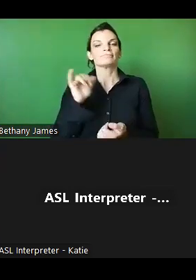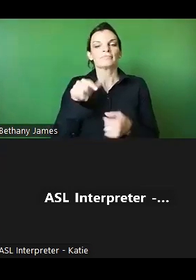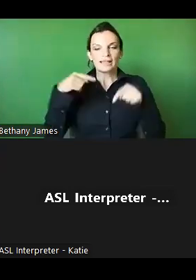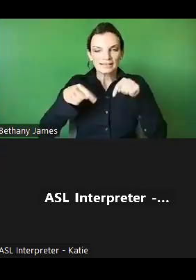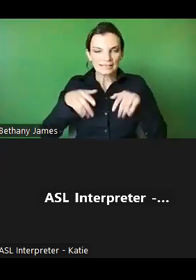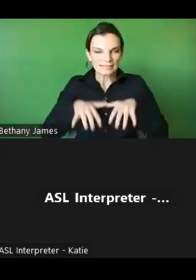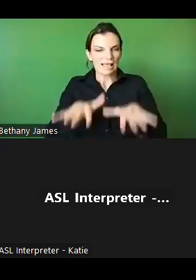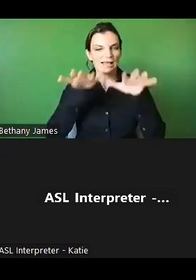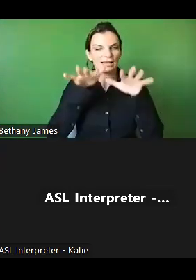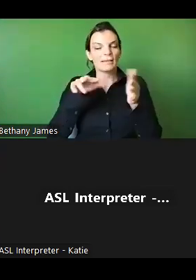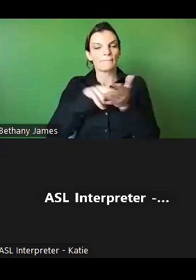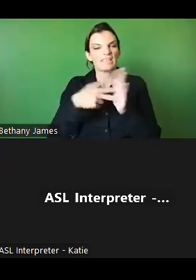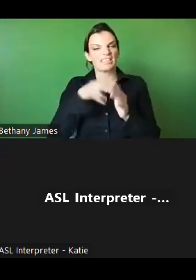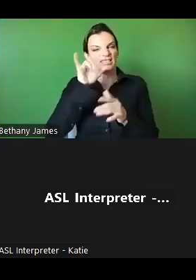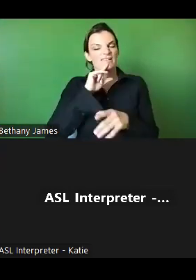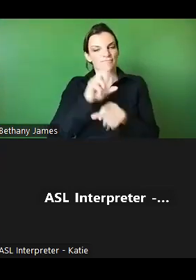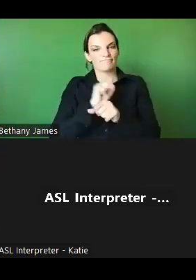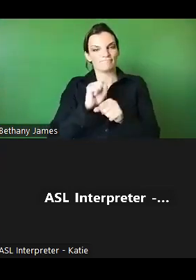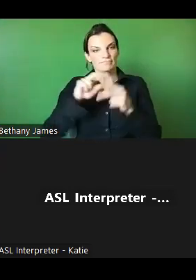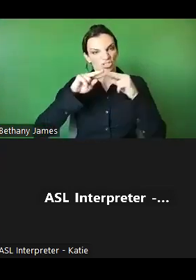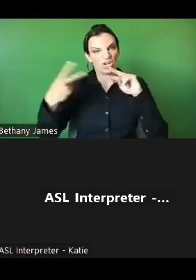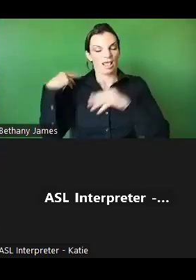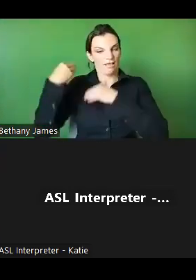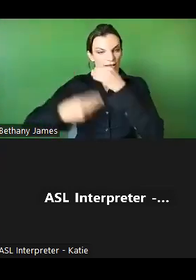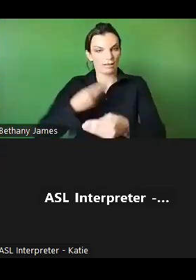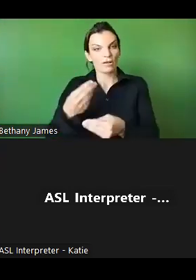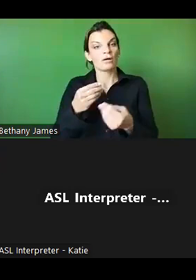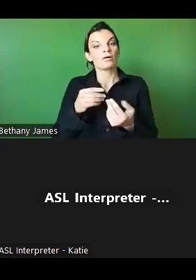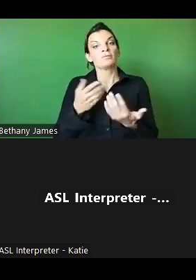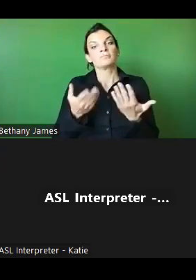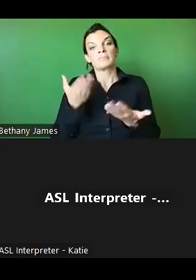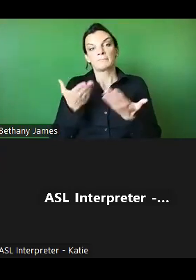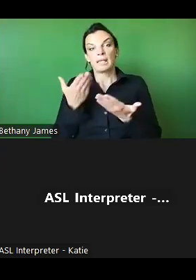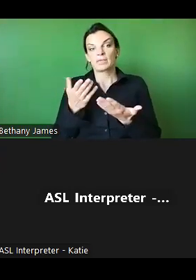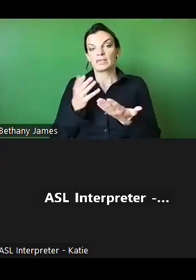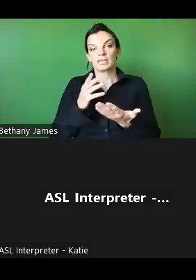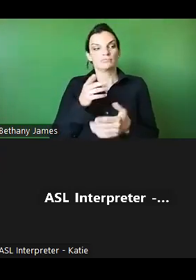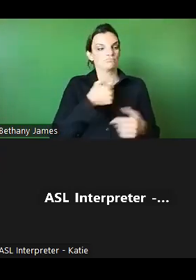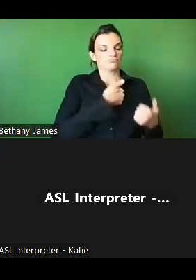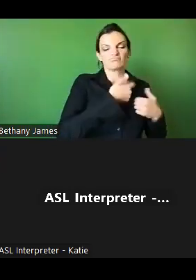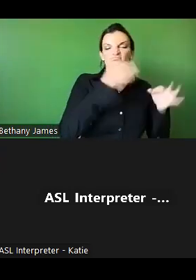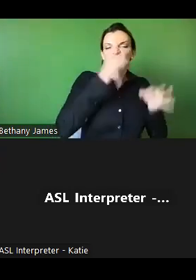either entirely biological and genetic, or entirely behavioral and a choice.